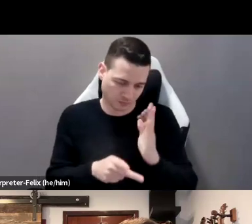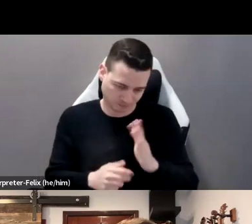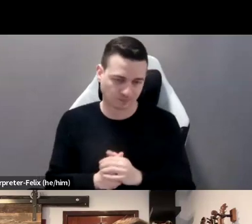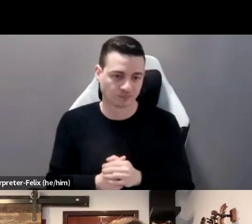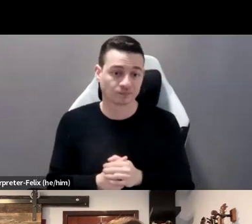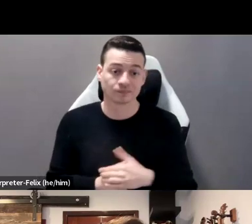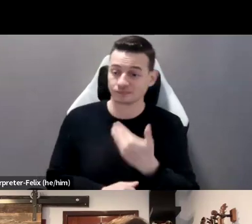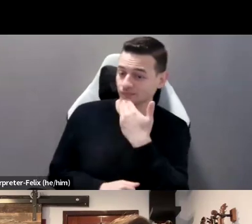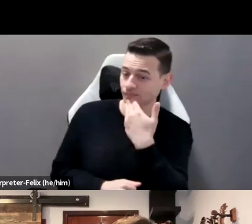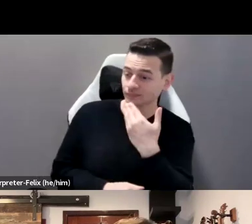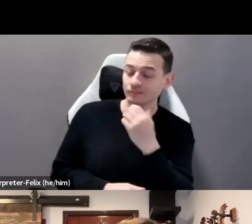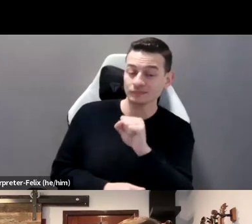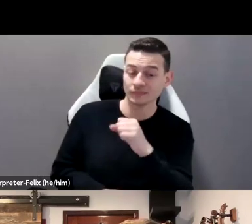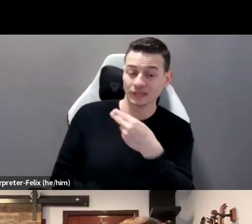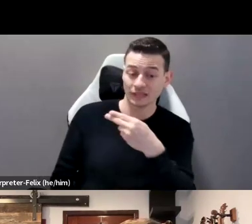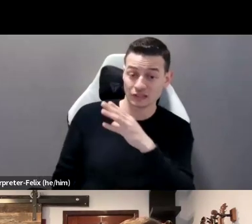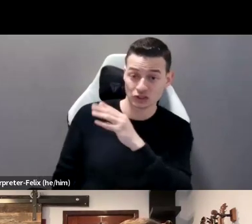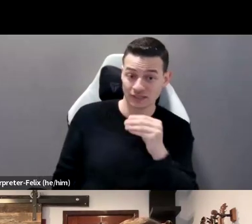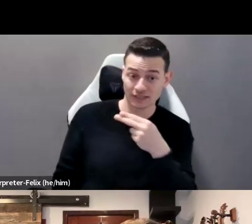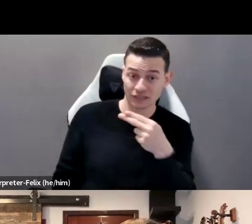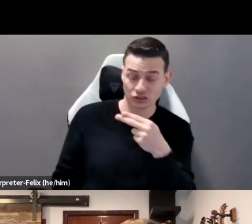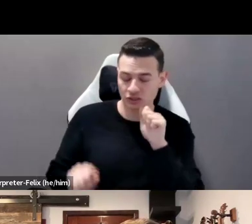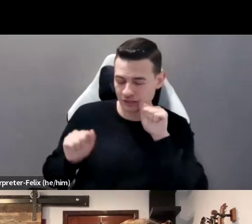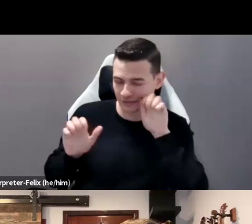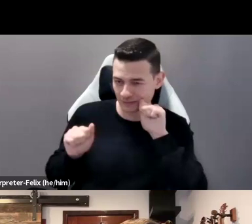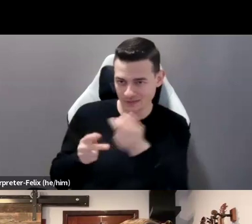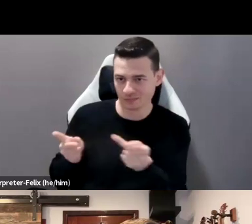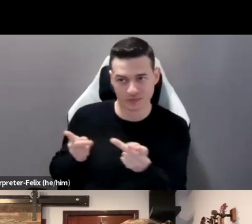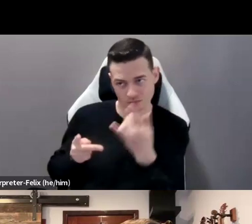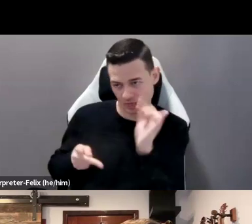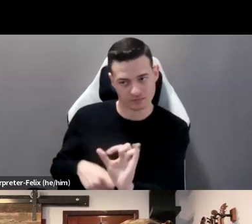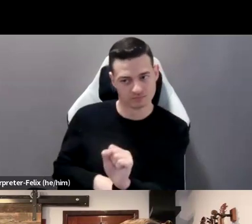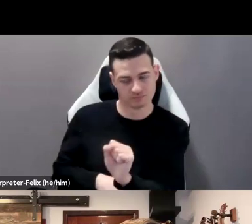Yes, thank you. H&H is an amazing kind of a